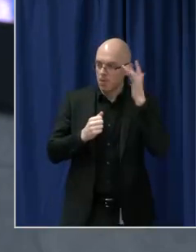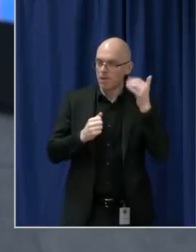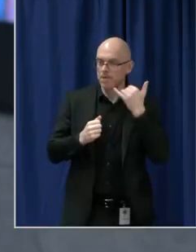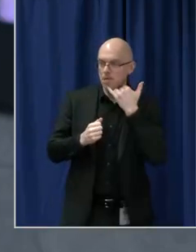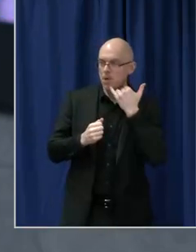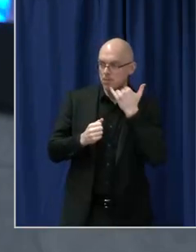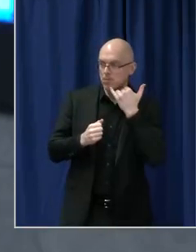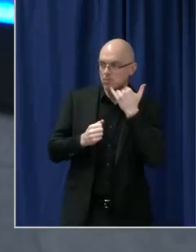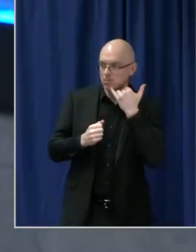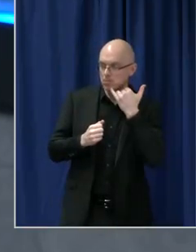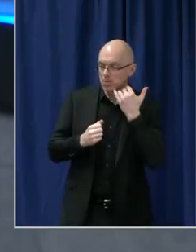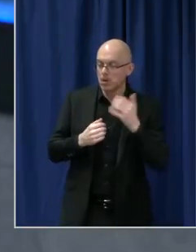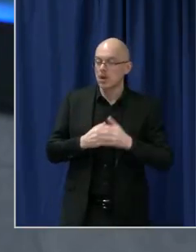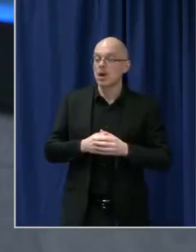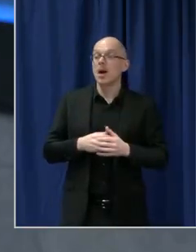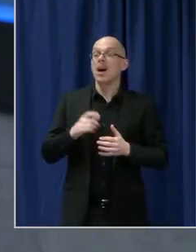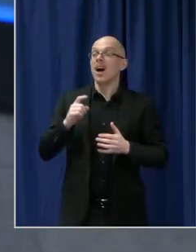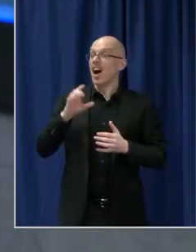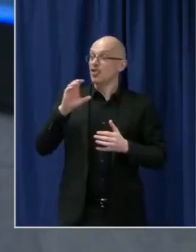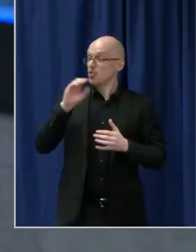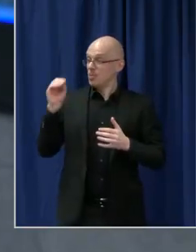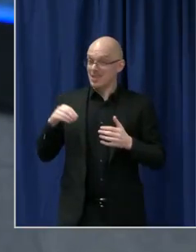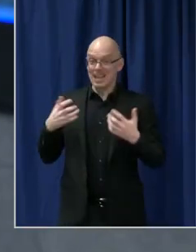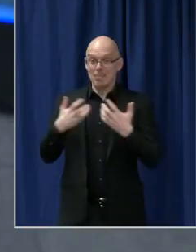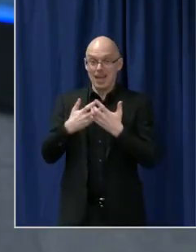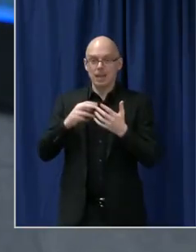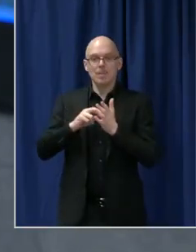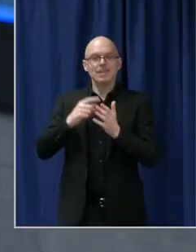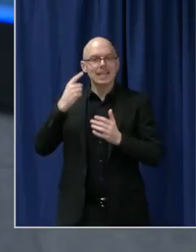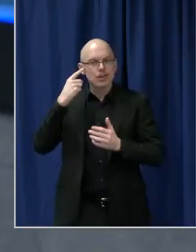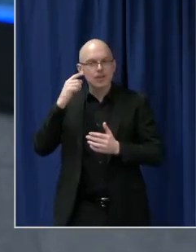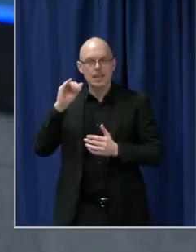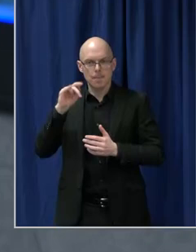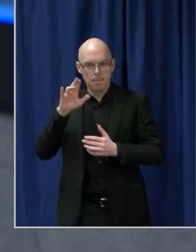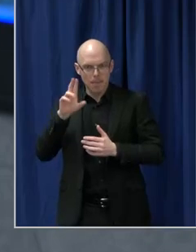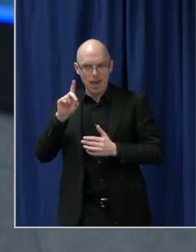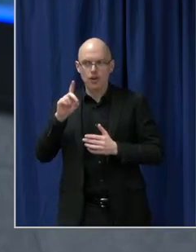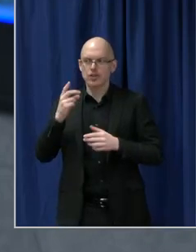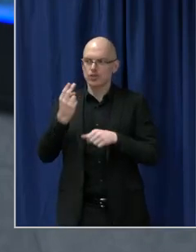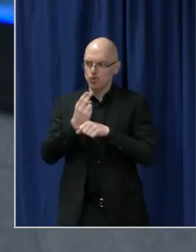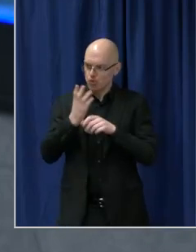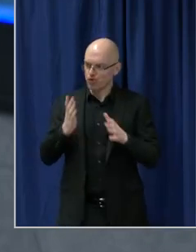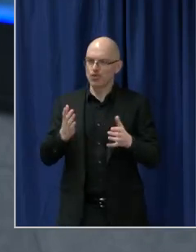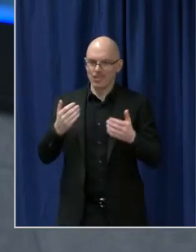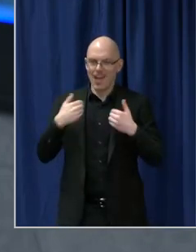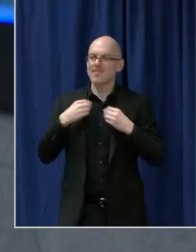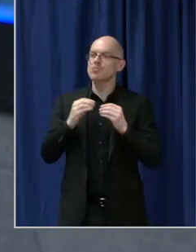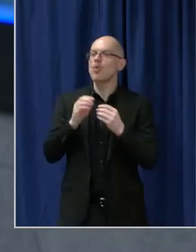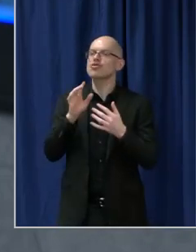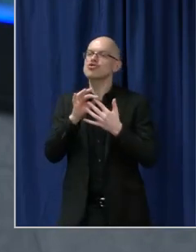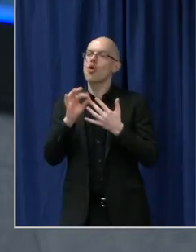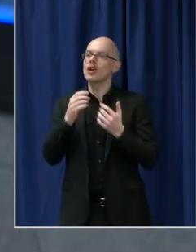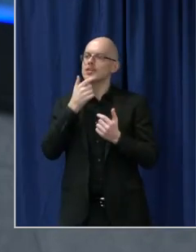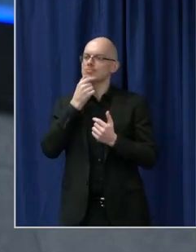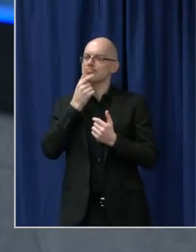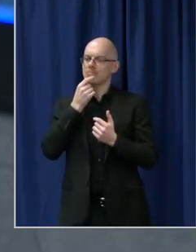compatibility will give hearing impaired consumers more choice. And that's the reason enough to invest in